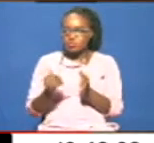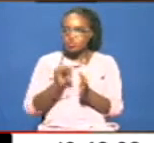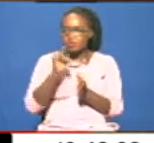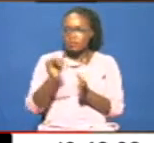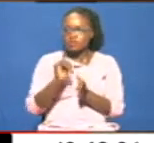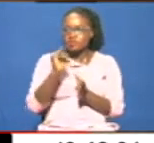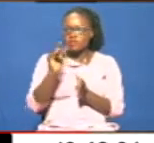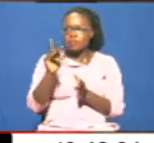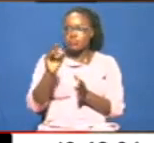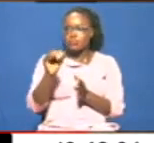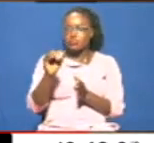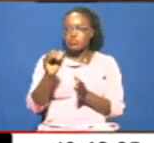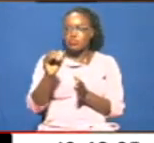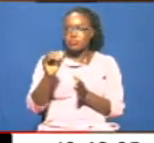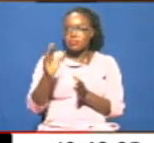two are using